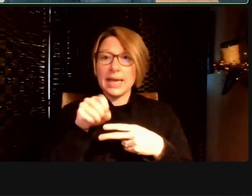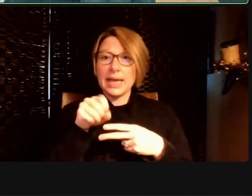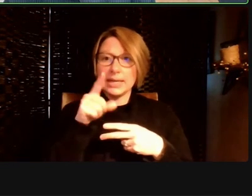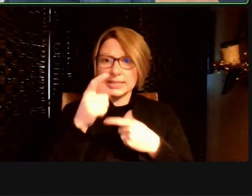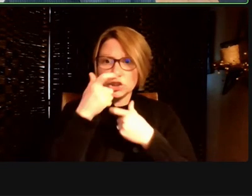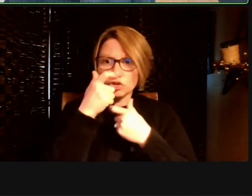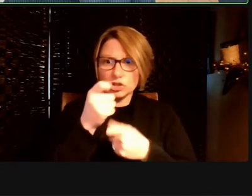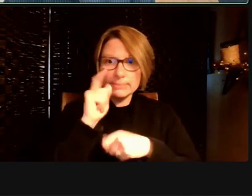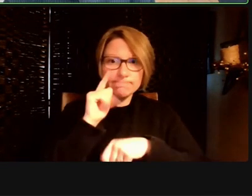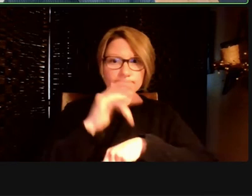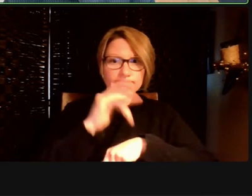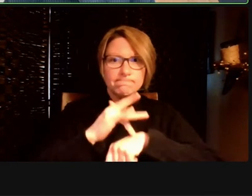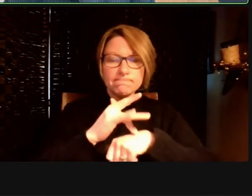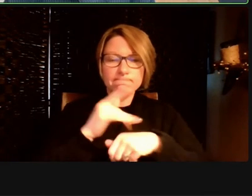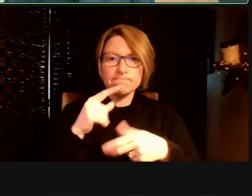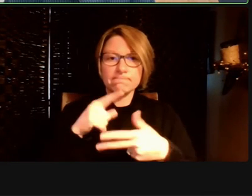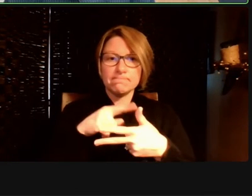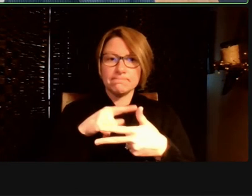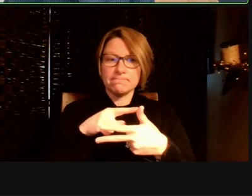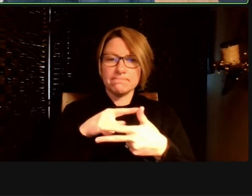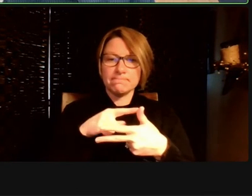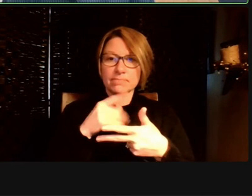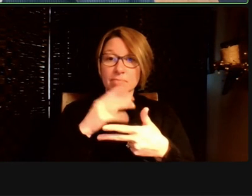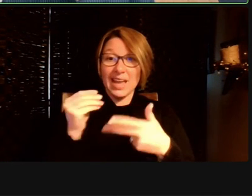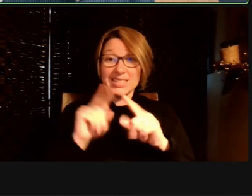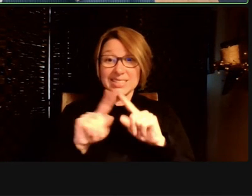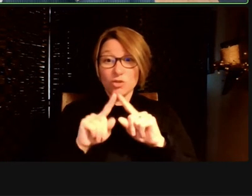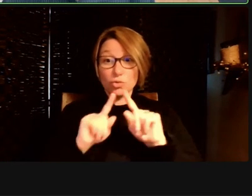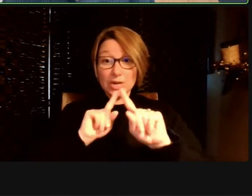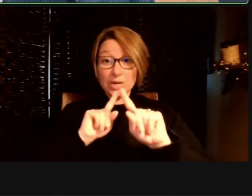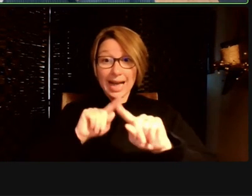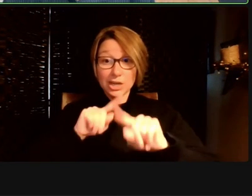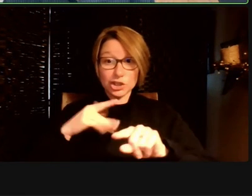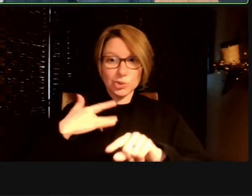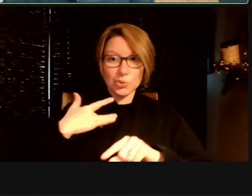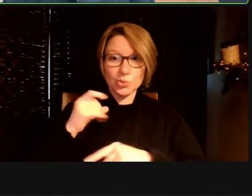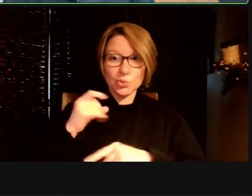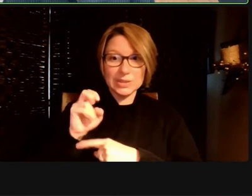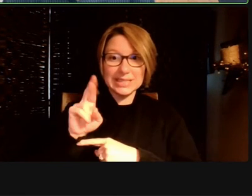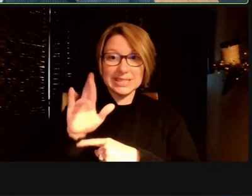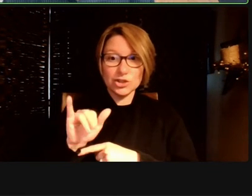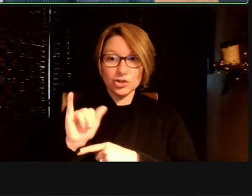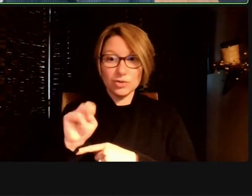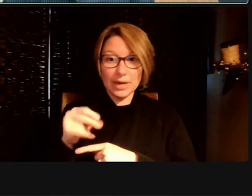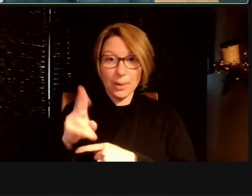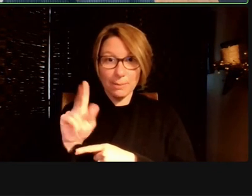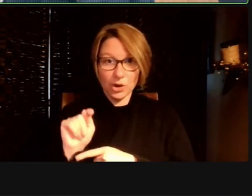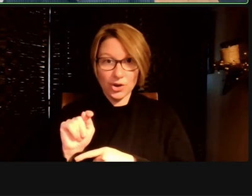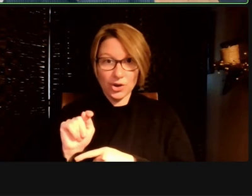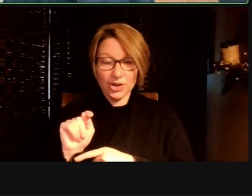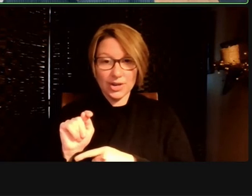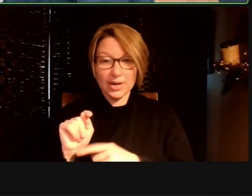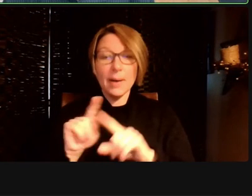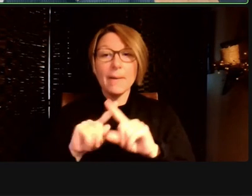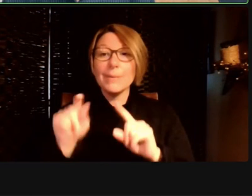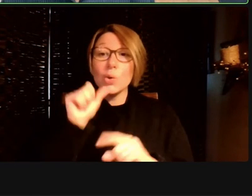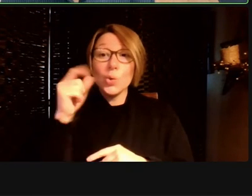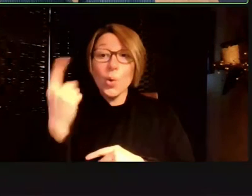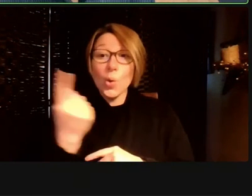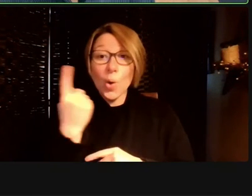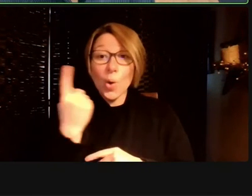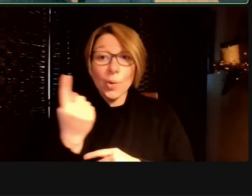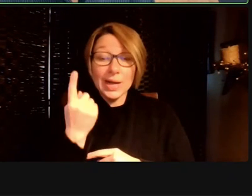of different reactions to sensory inputs. But what you don't often see always with charge syndrome, not to